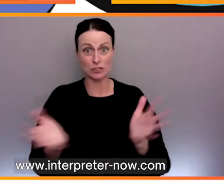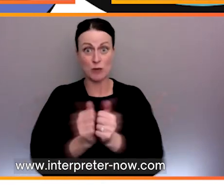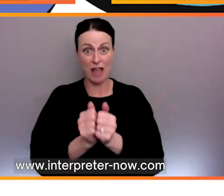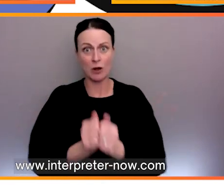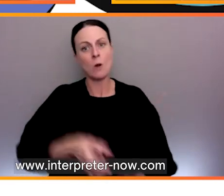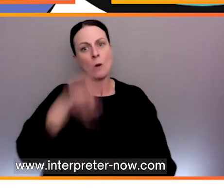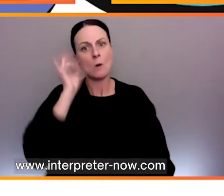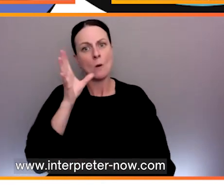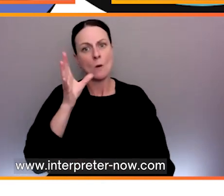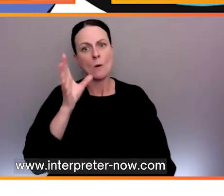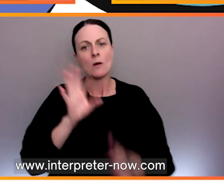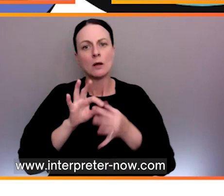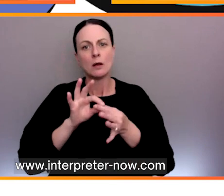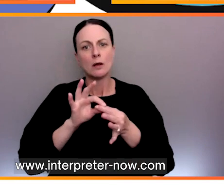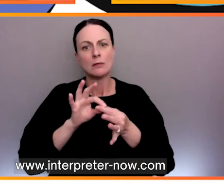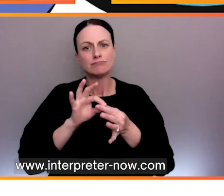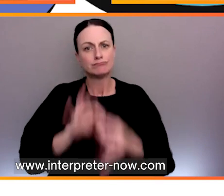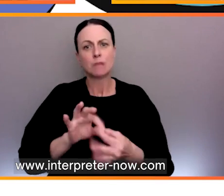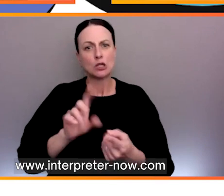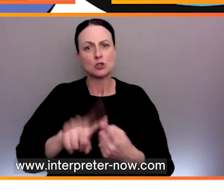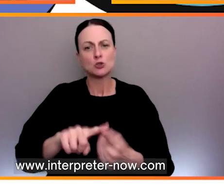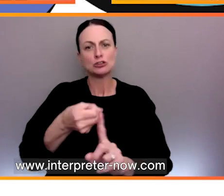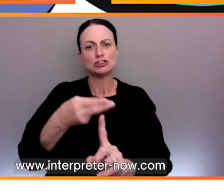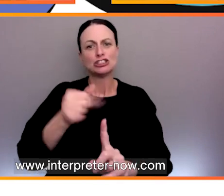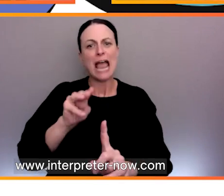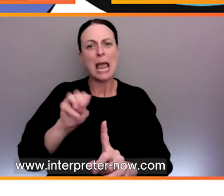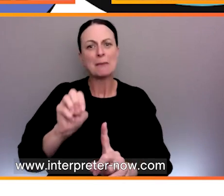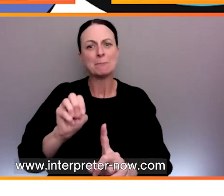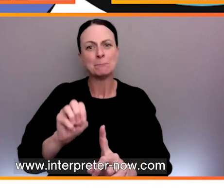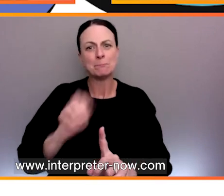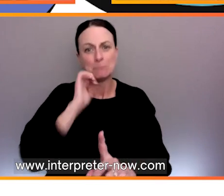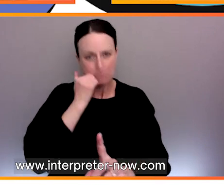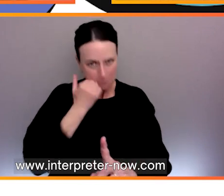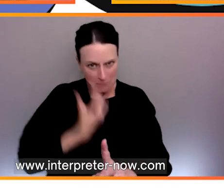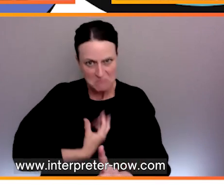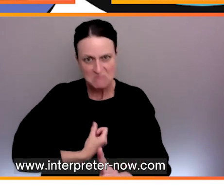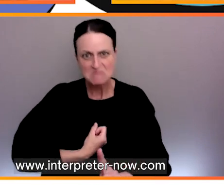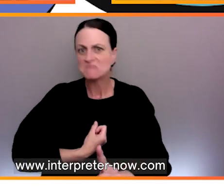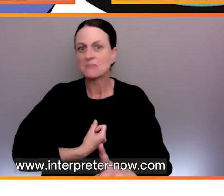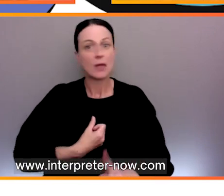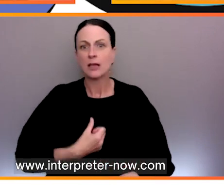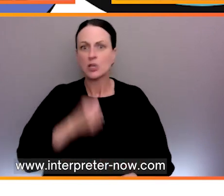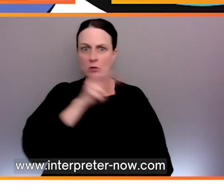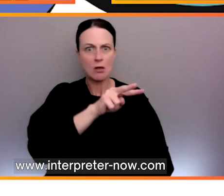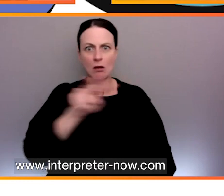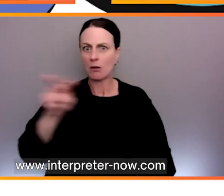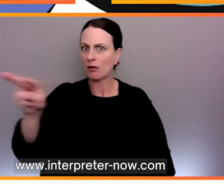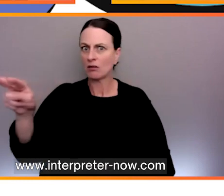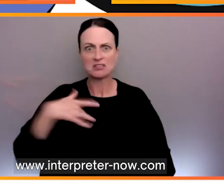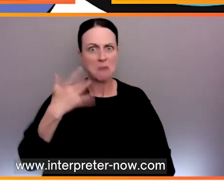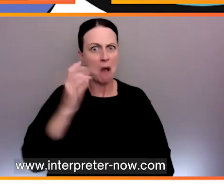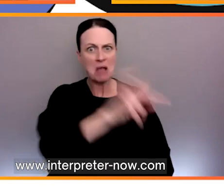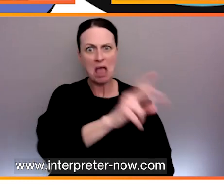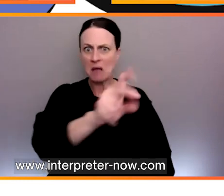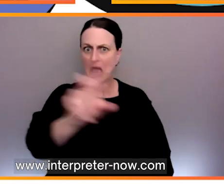going from sort of this transactional bullying relationship to, okay, strategically, what is this company I've